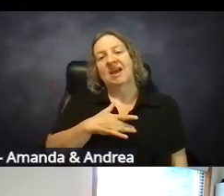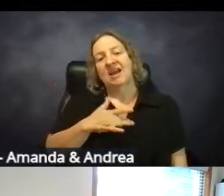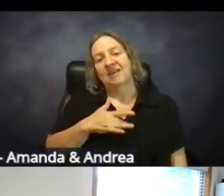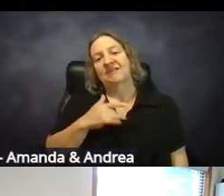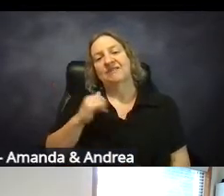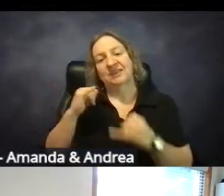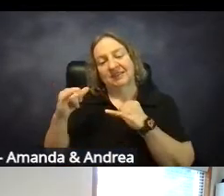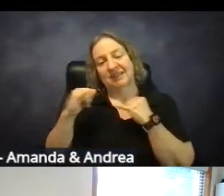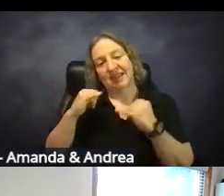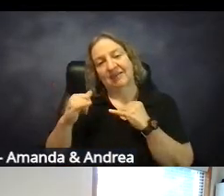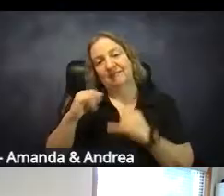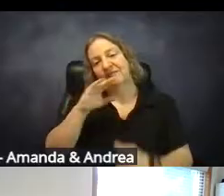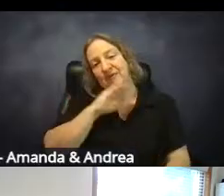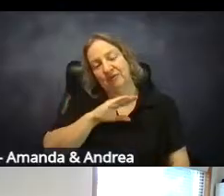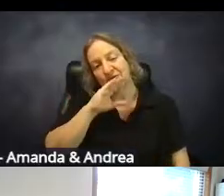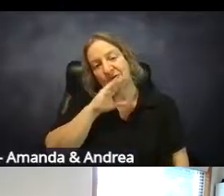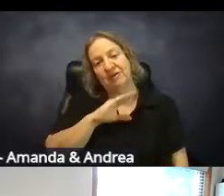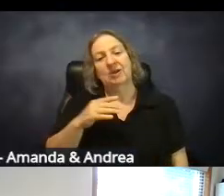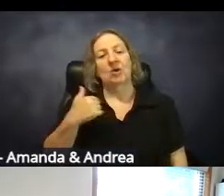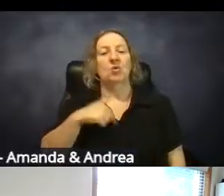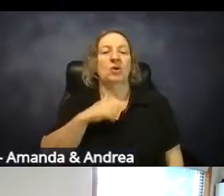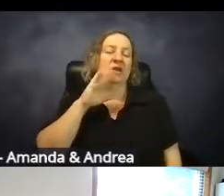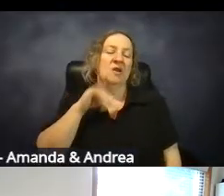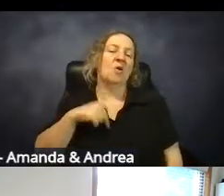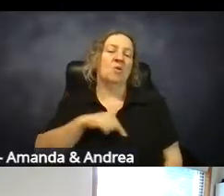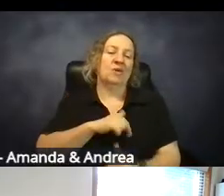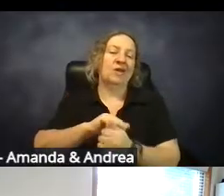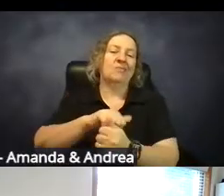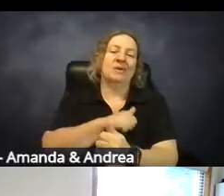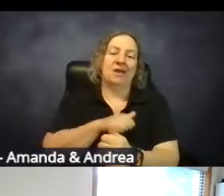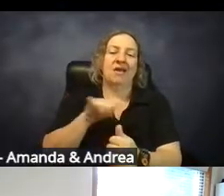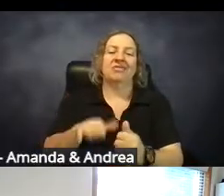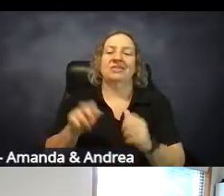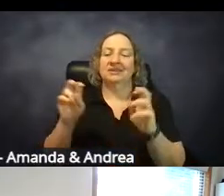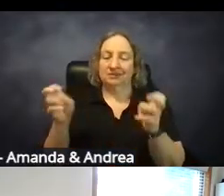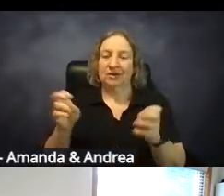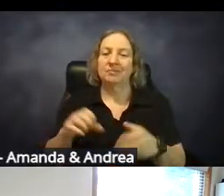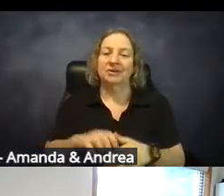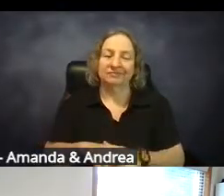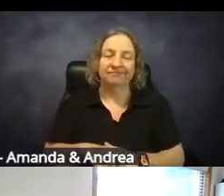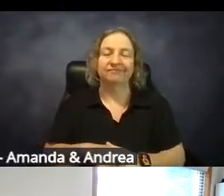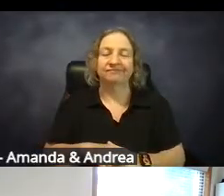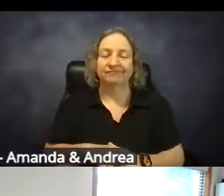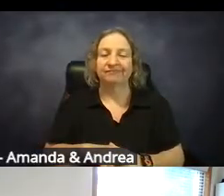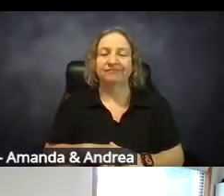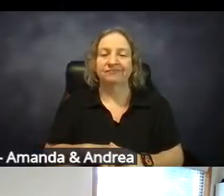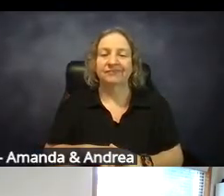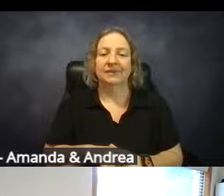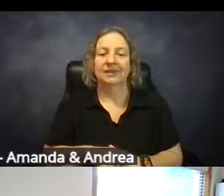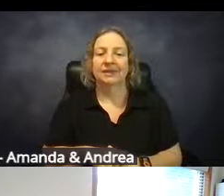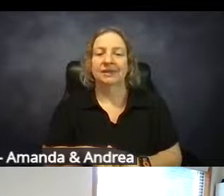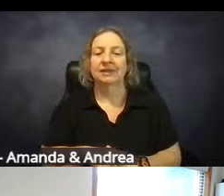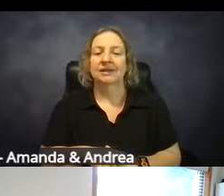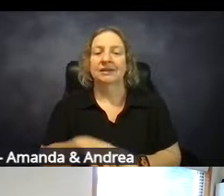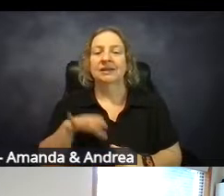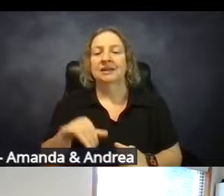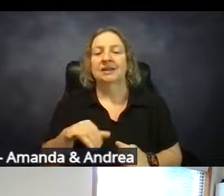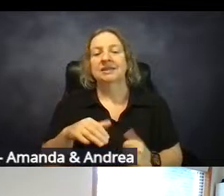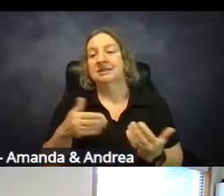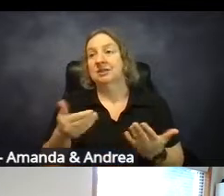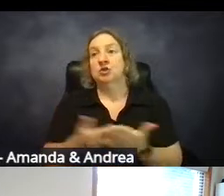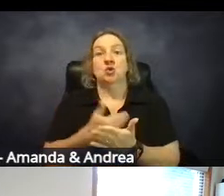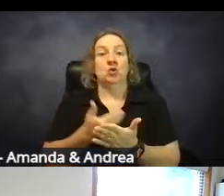frustration. We know that we are behind on this issue. This is covering new